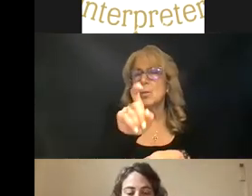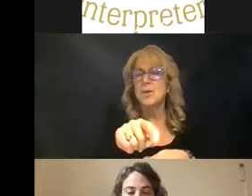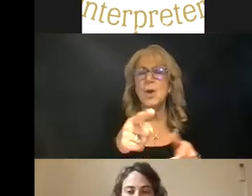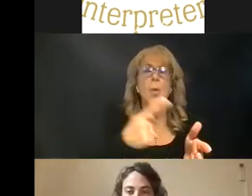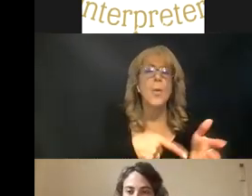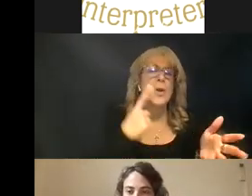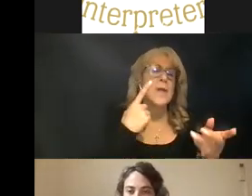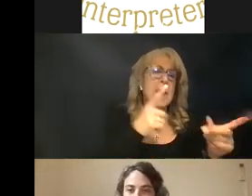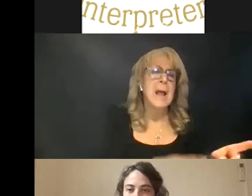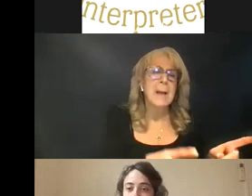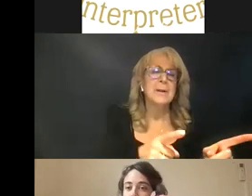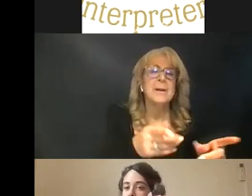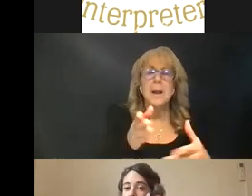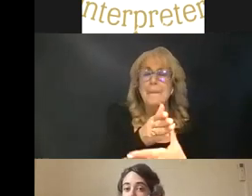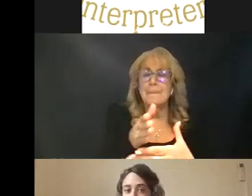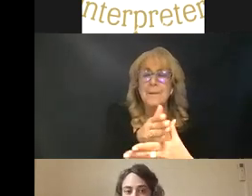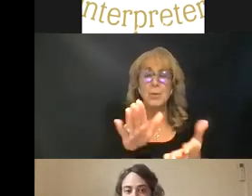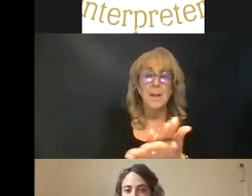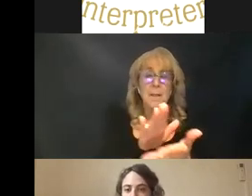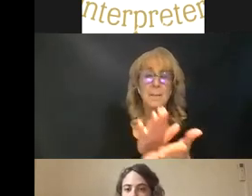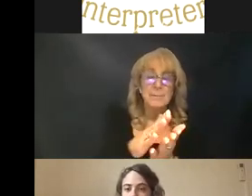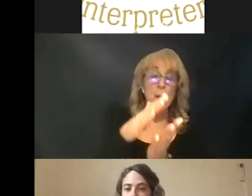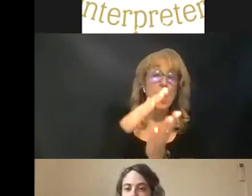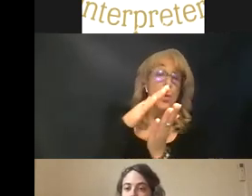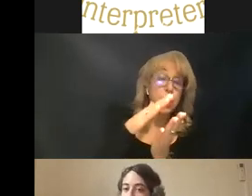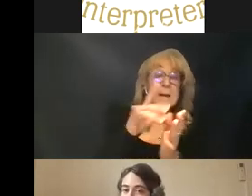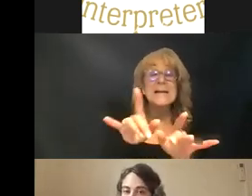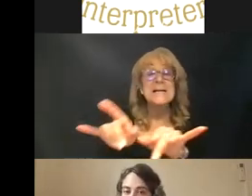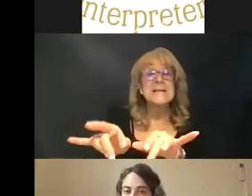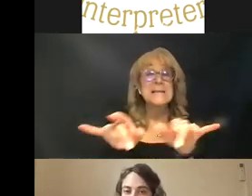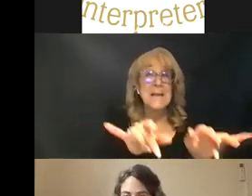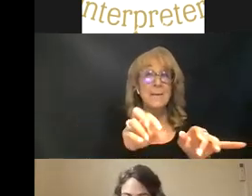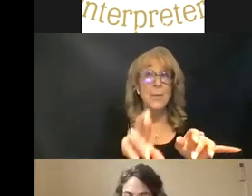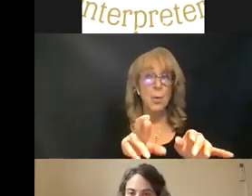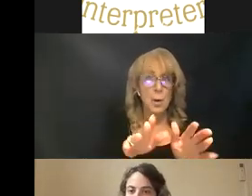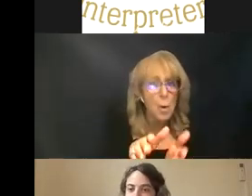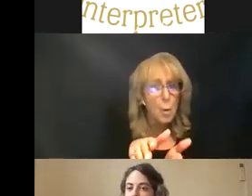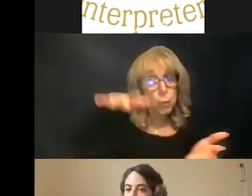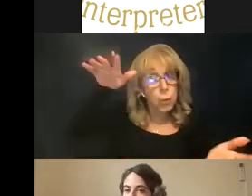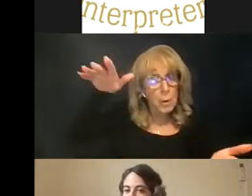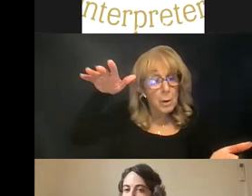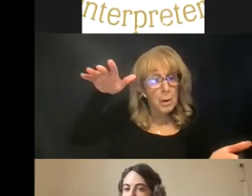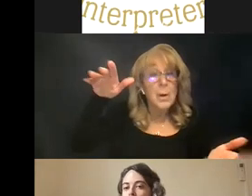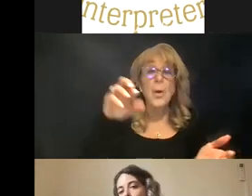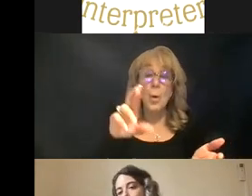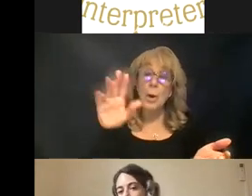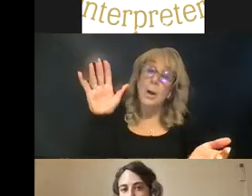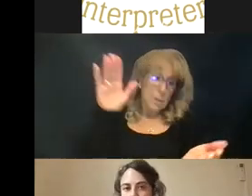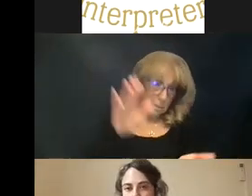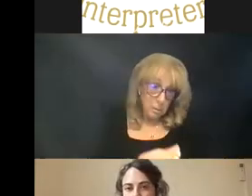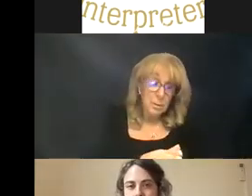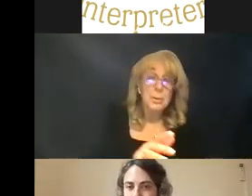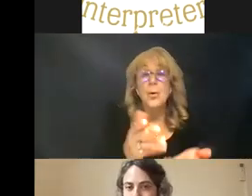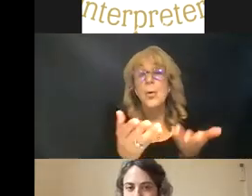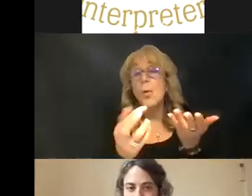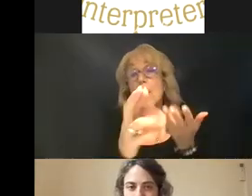blow between the sheet of paper, will it just stay the same? Will they move further apart as I blow? Will they come closer together? Or maybe you're not